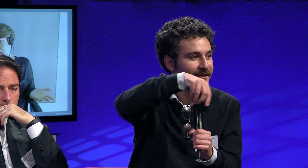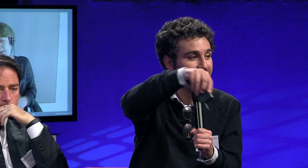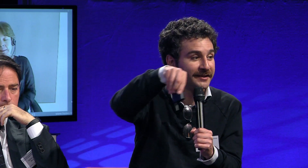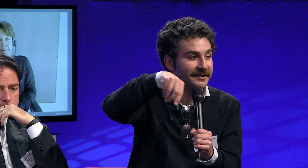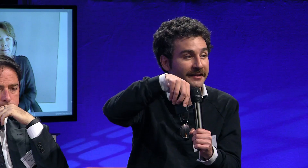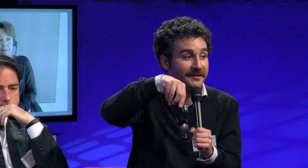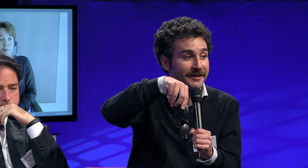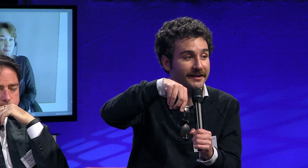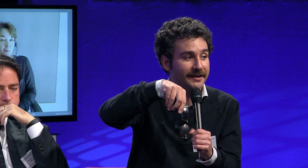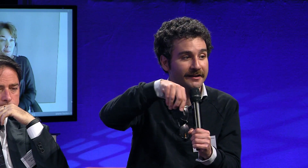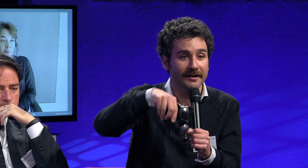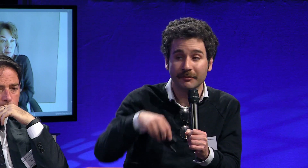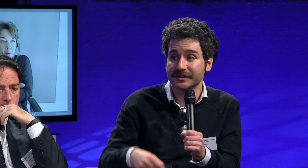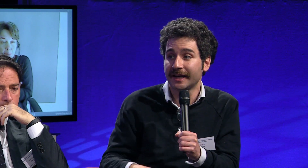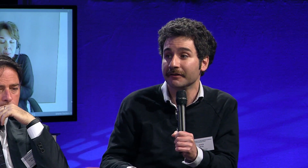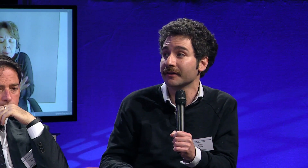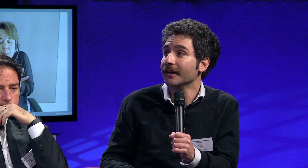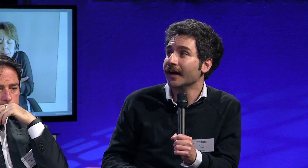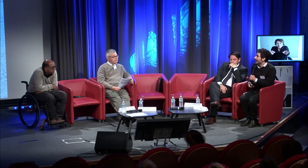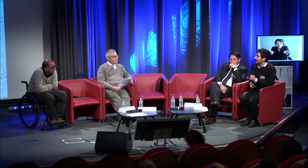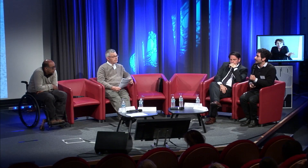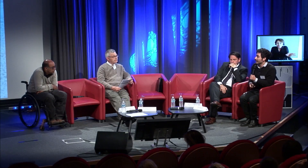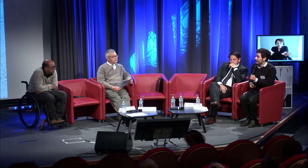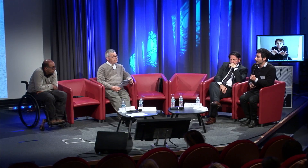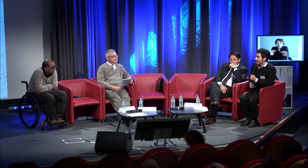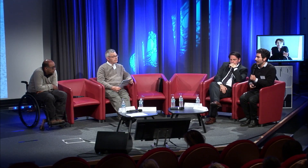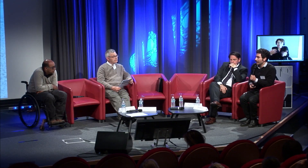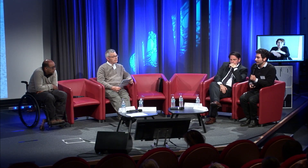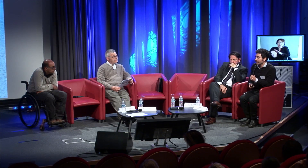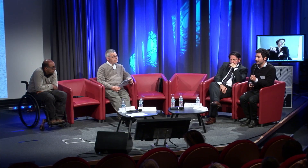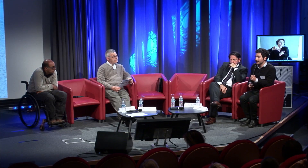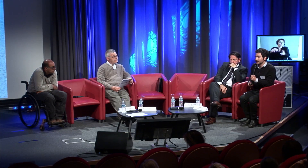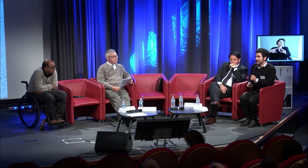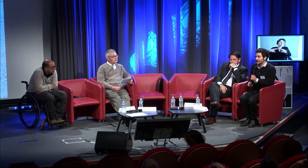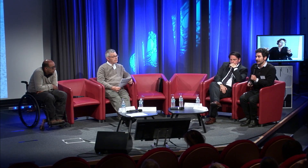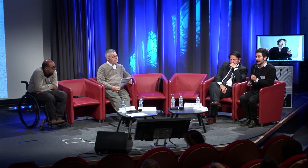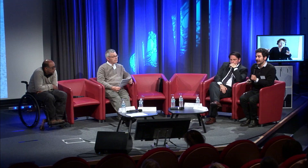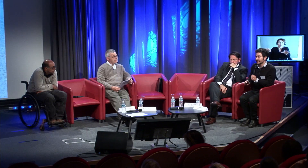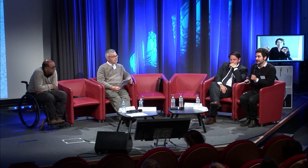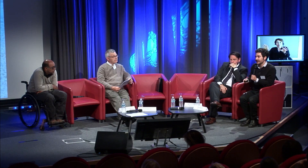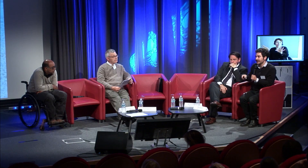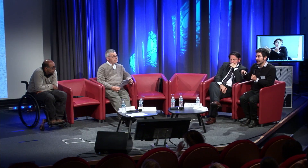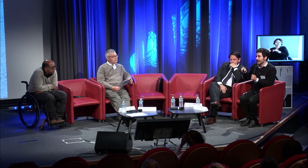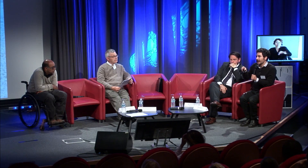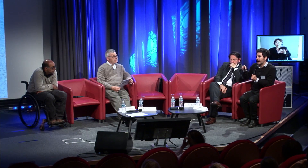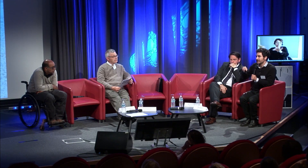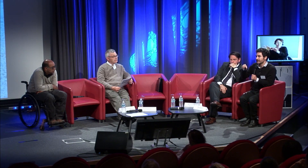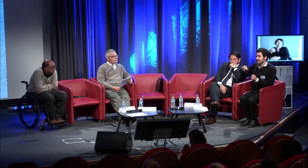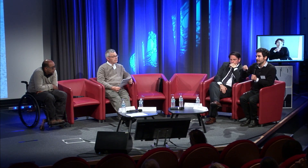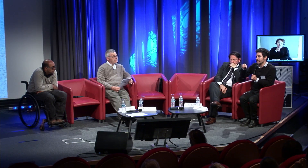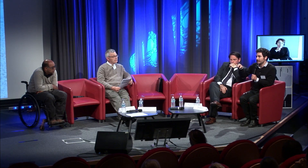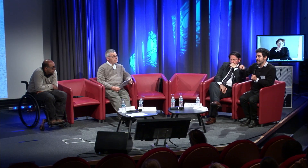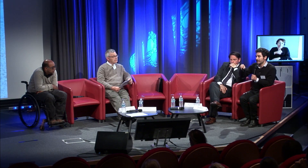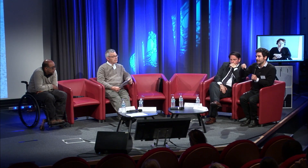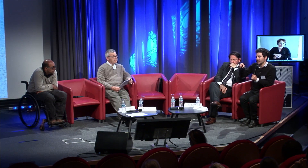of, city centres, basically, in British towns. And it was really, really interesting getting to see how